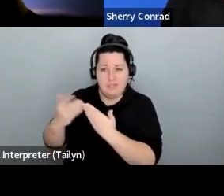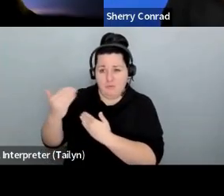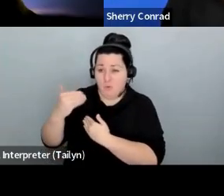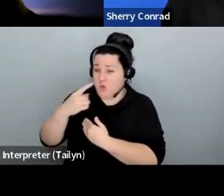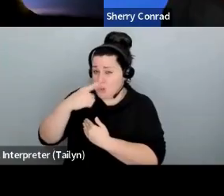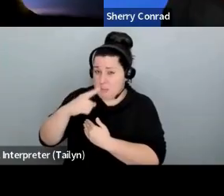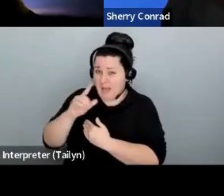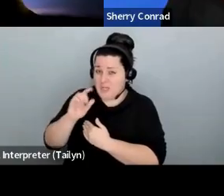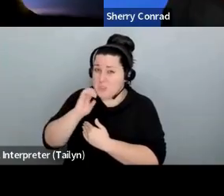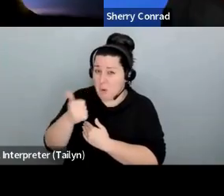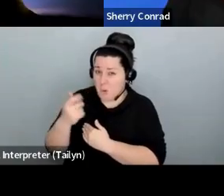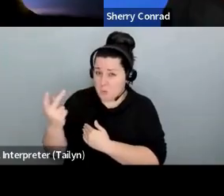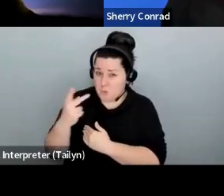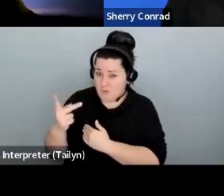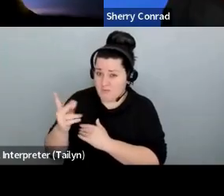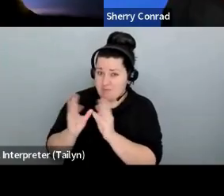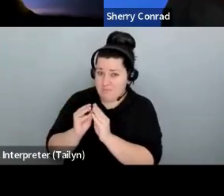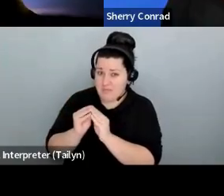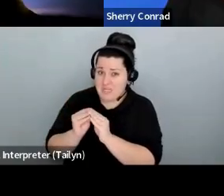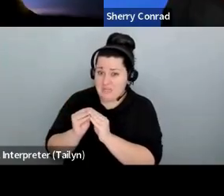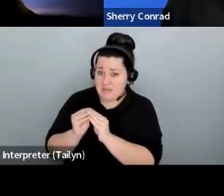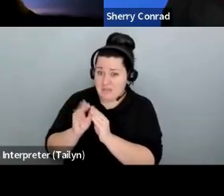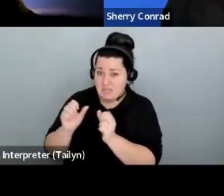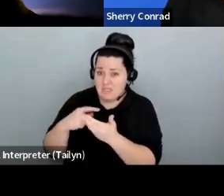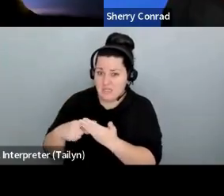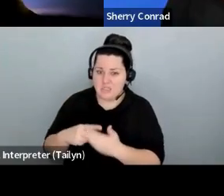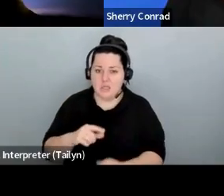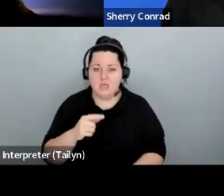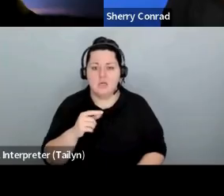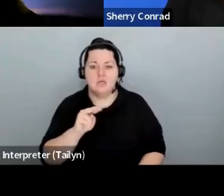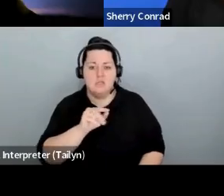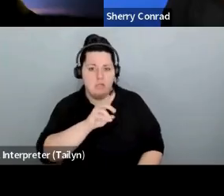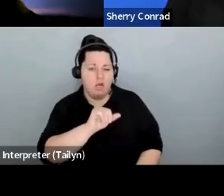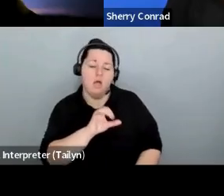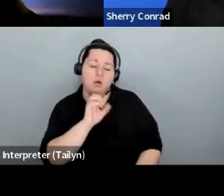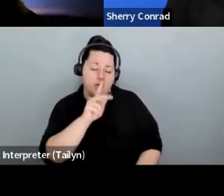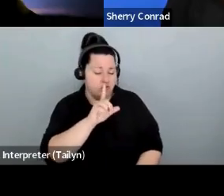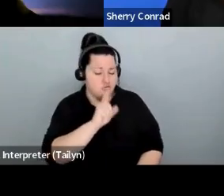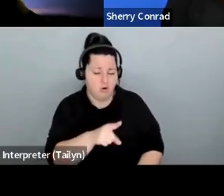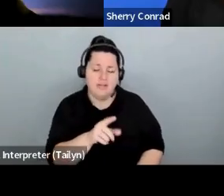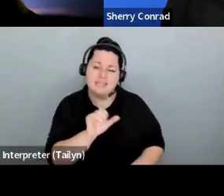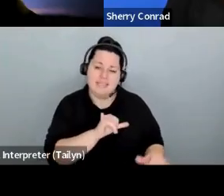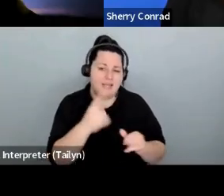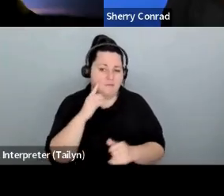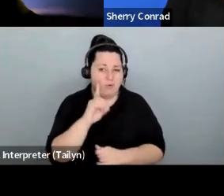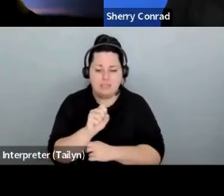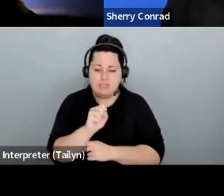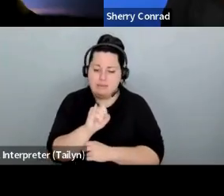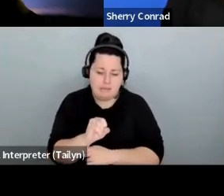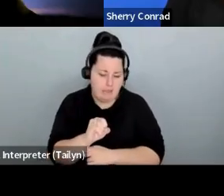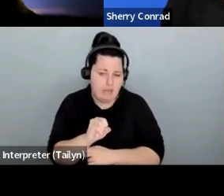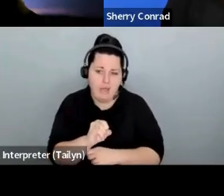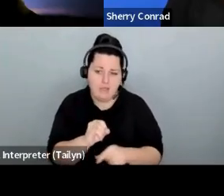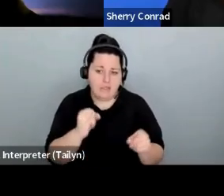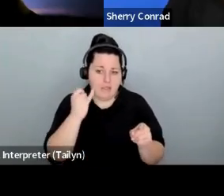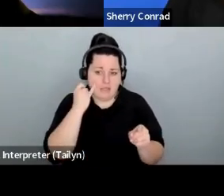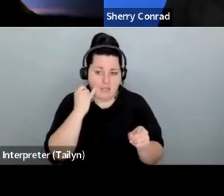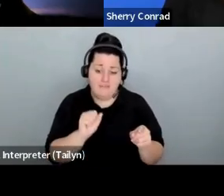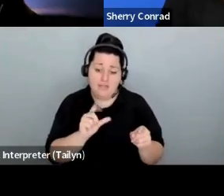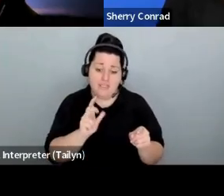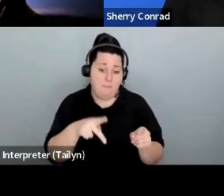a discussion tomorrow? Oh, sure, but because it's gonna be the same thing for DSI if the SLP refuses